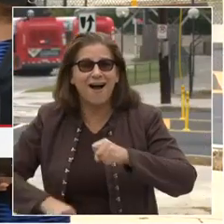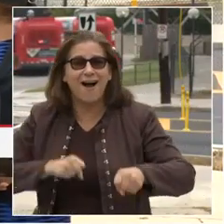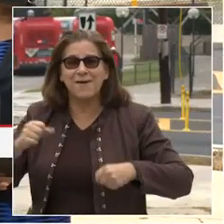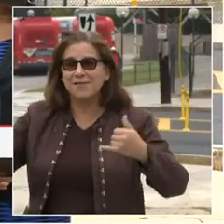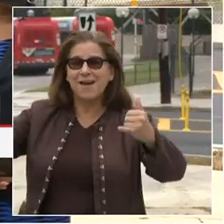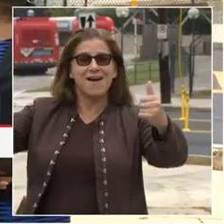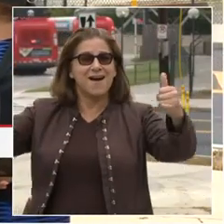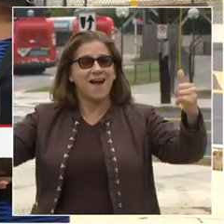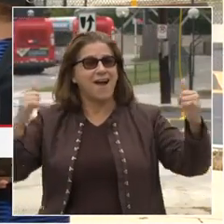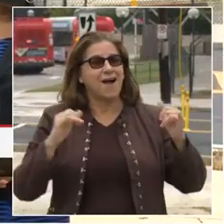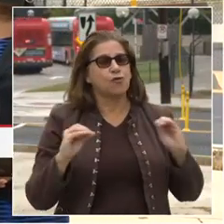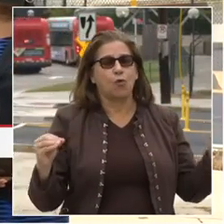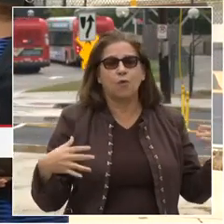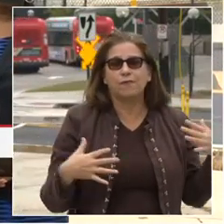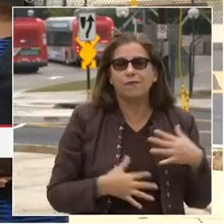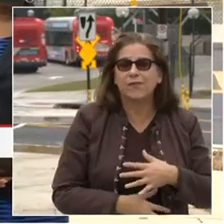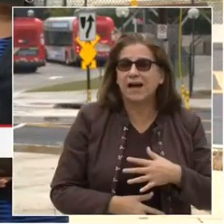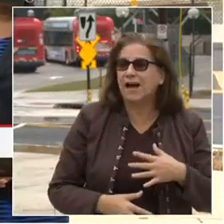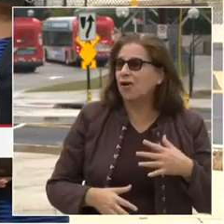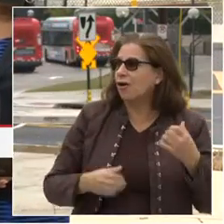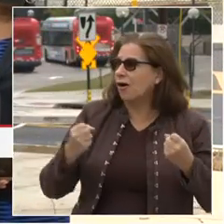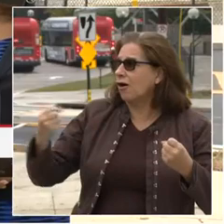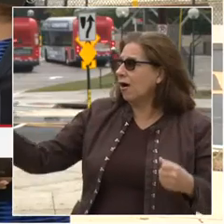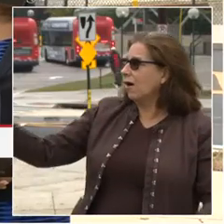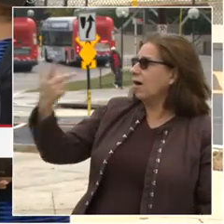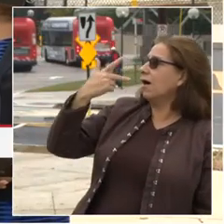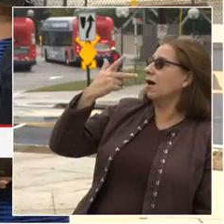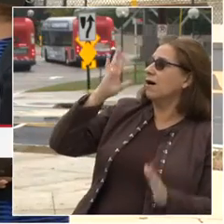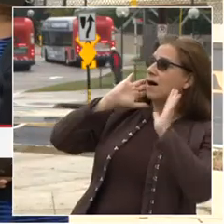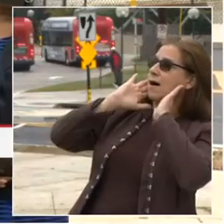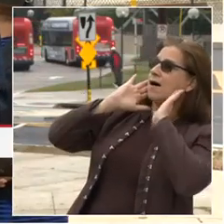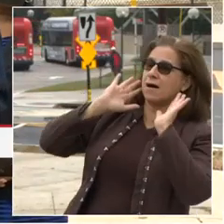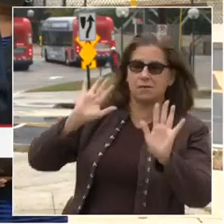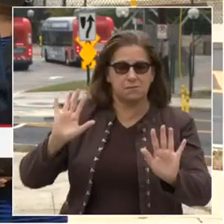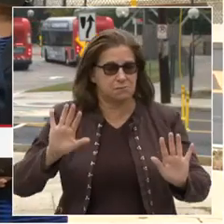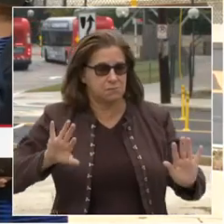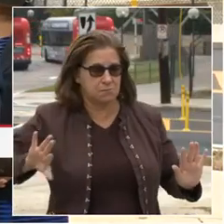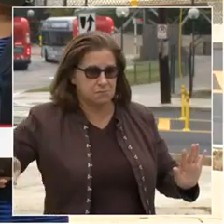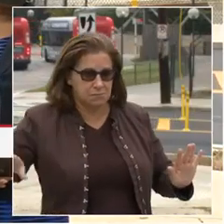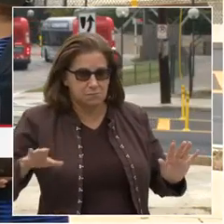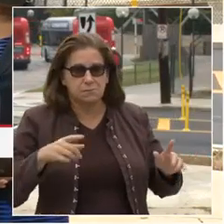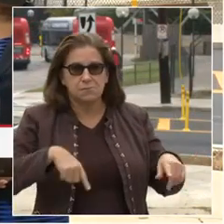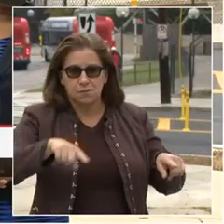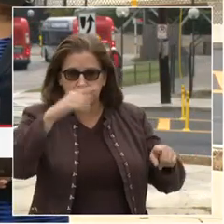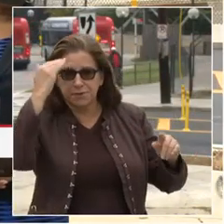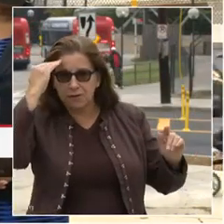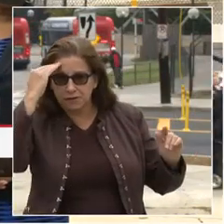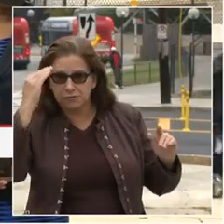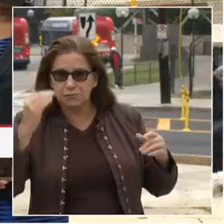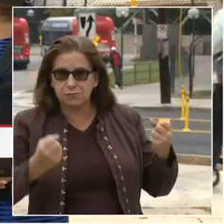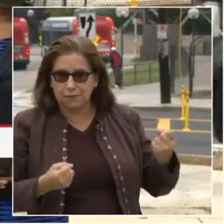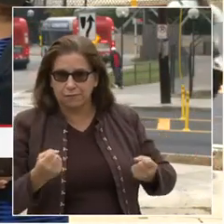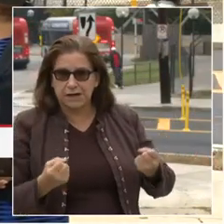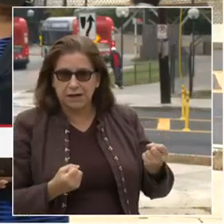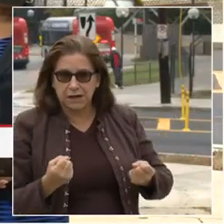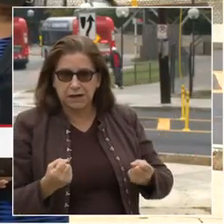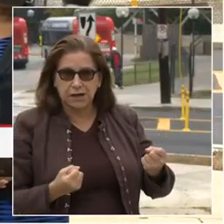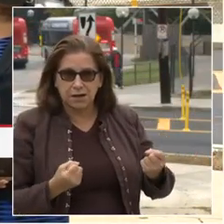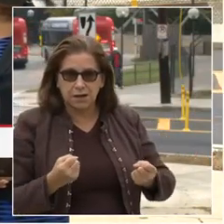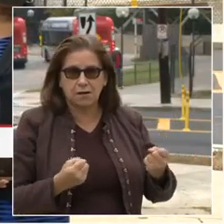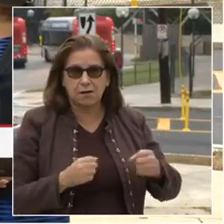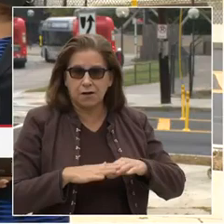fear that someone will be speeding through their neighborhood without regard for their safety or anyone's